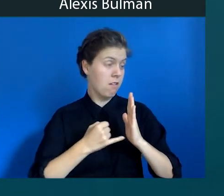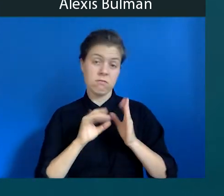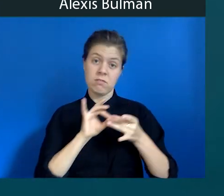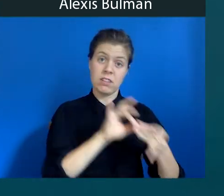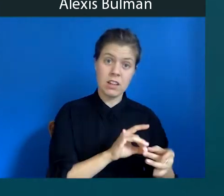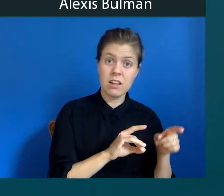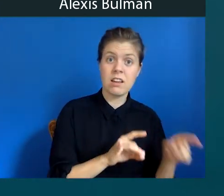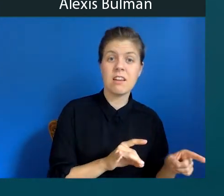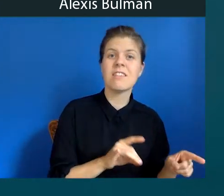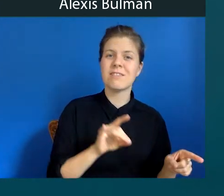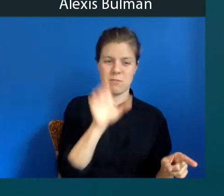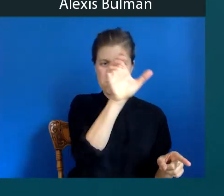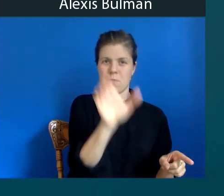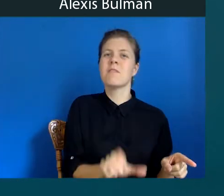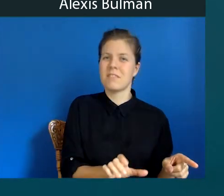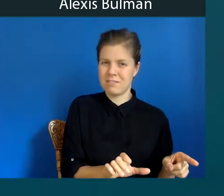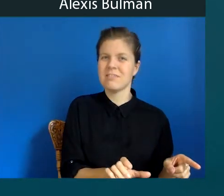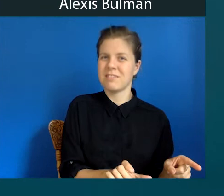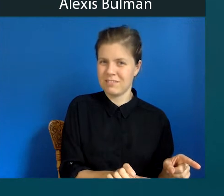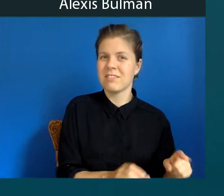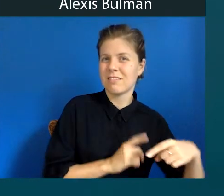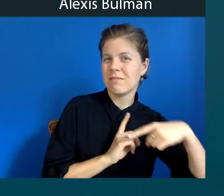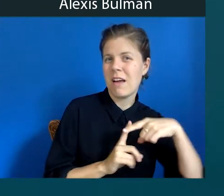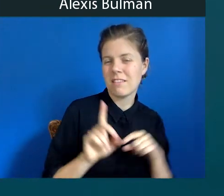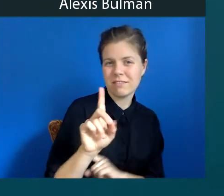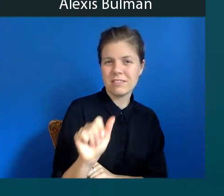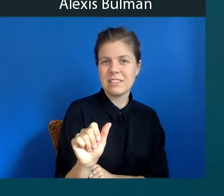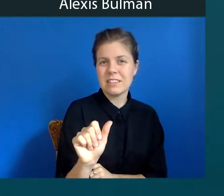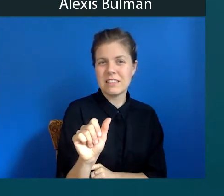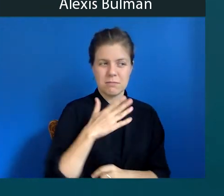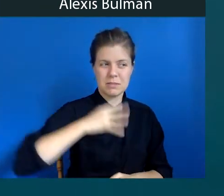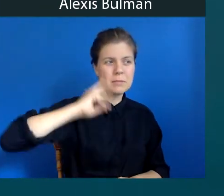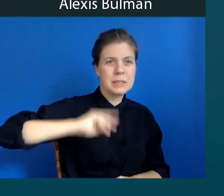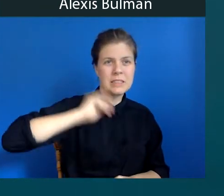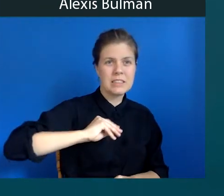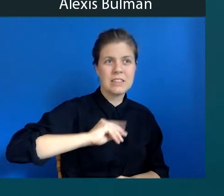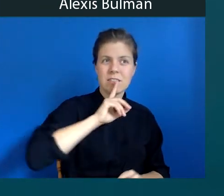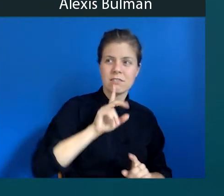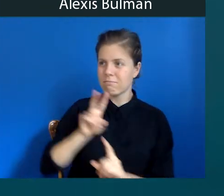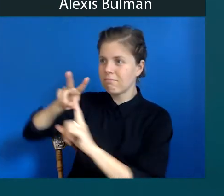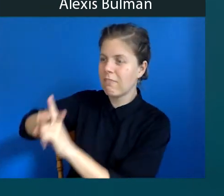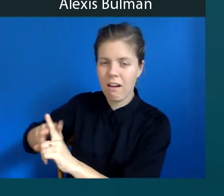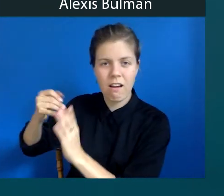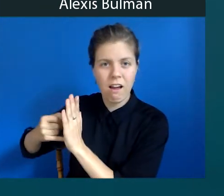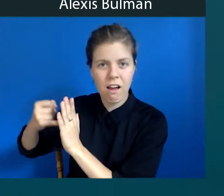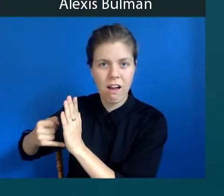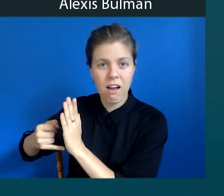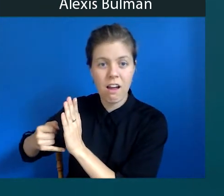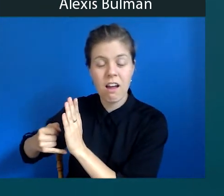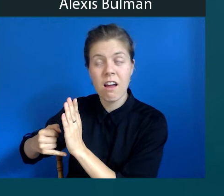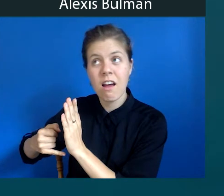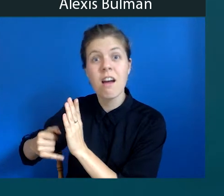scoliosis and my experiences with disability. But doing so has also doubled as a way for me to learn more about